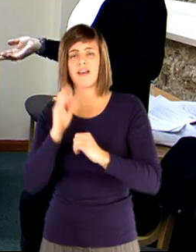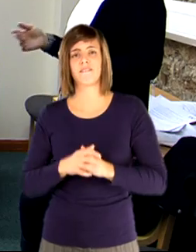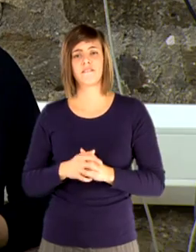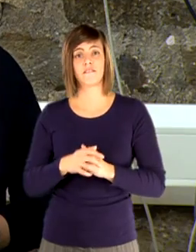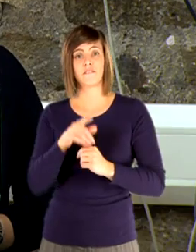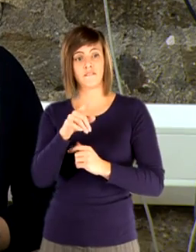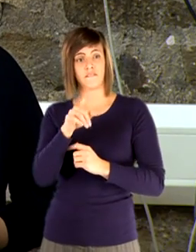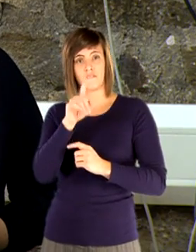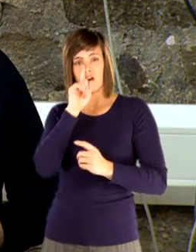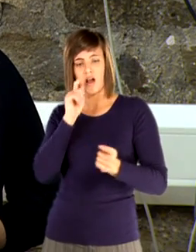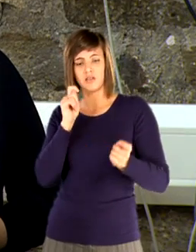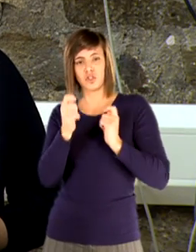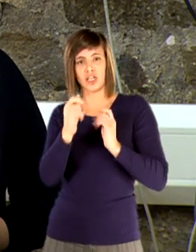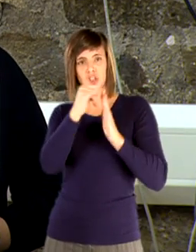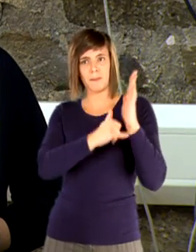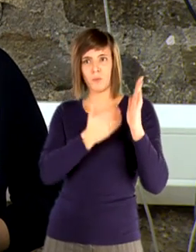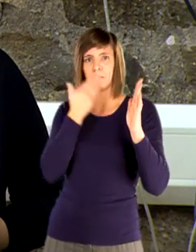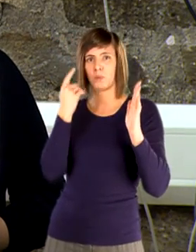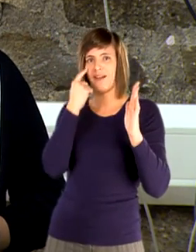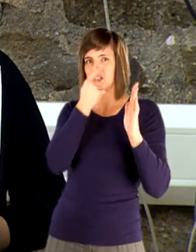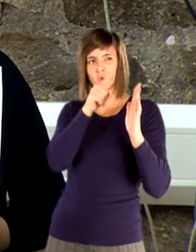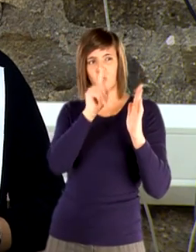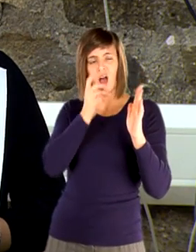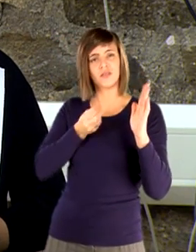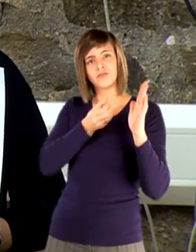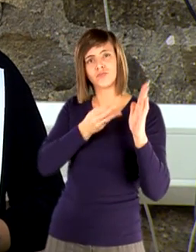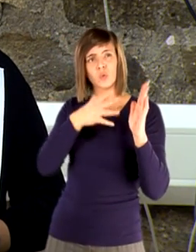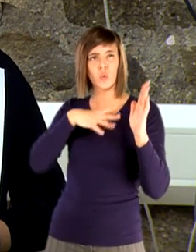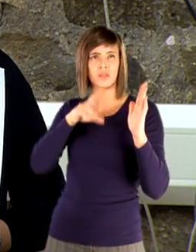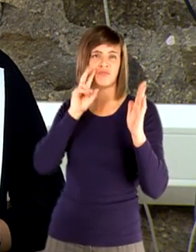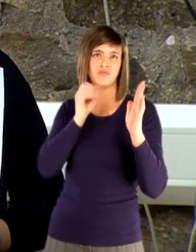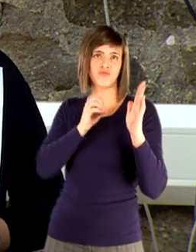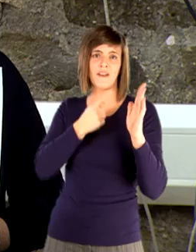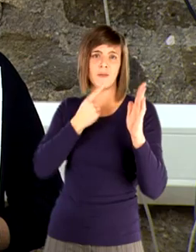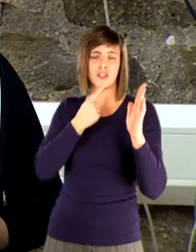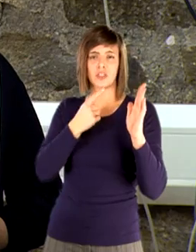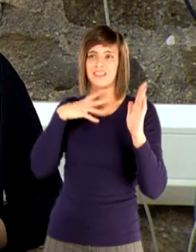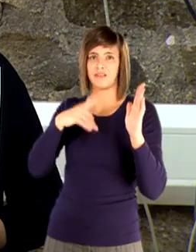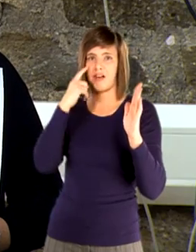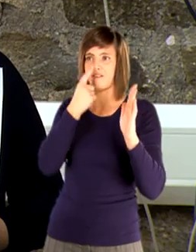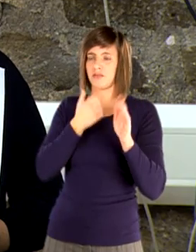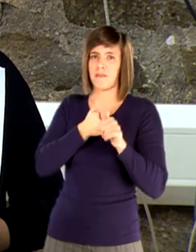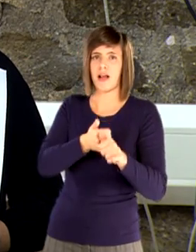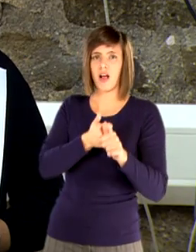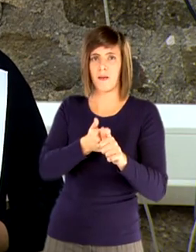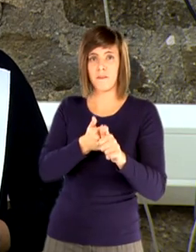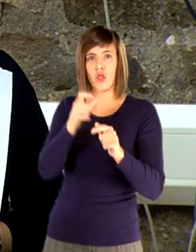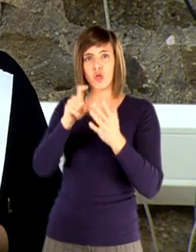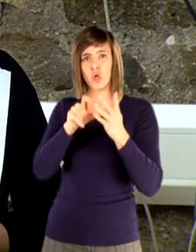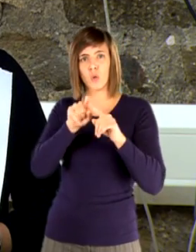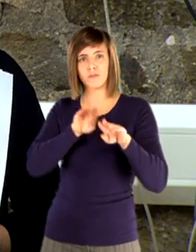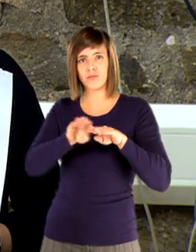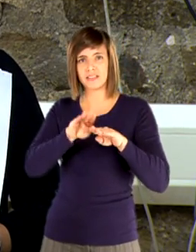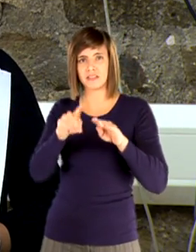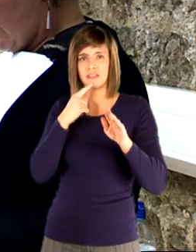of the deaf. You can't amend a statement without evidence. You can't just put in what you'd like to see in there. You've got to have evidence to back it up, and that is